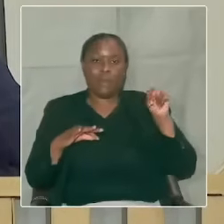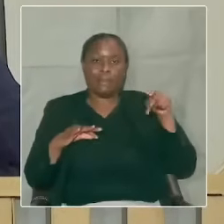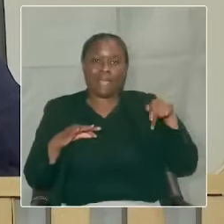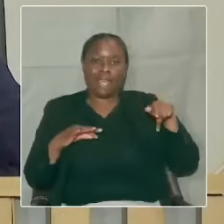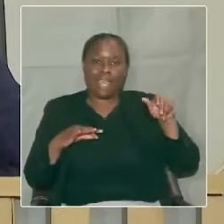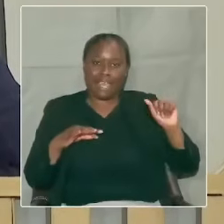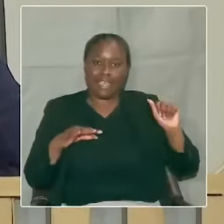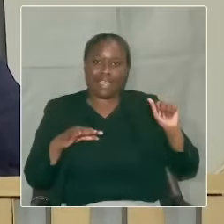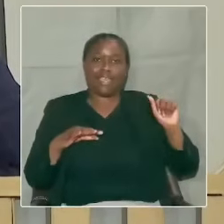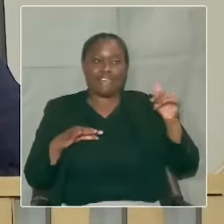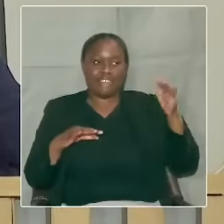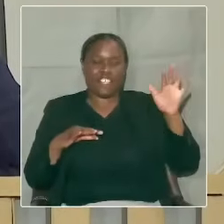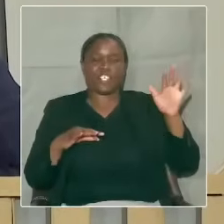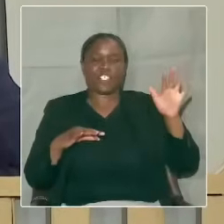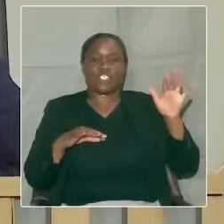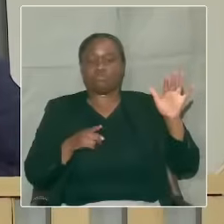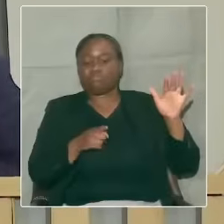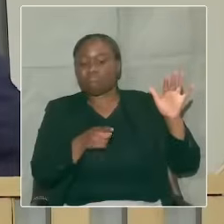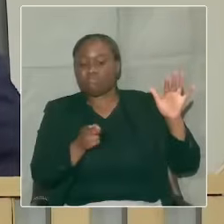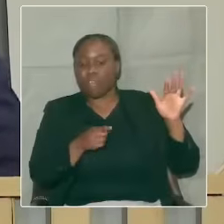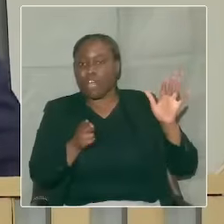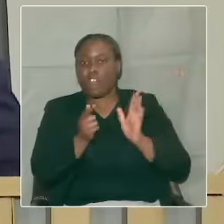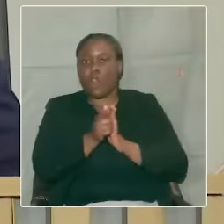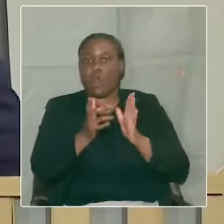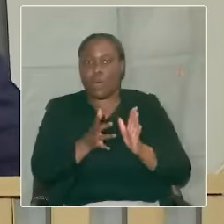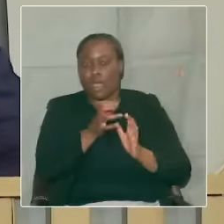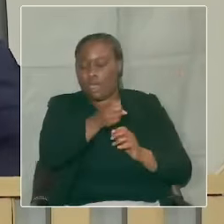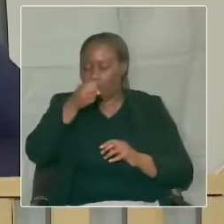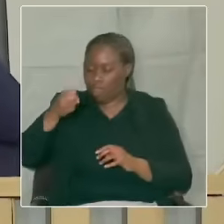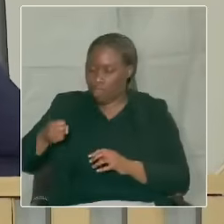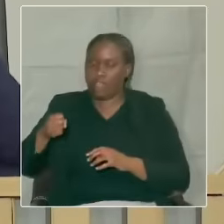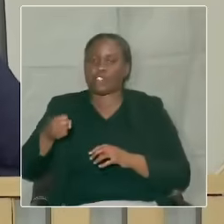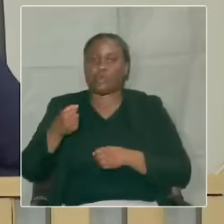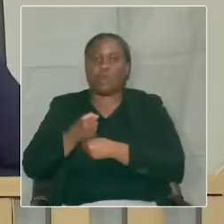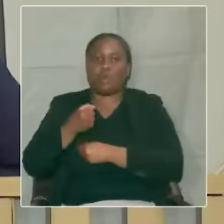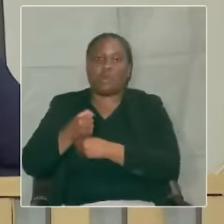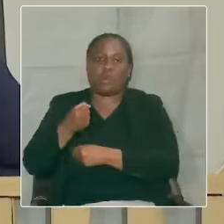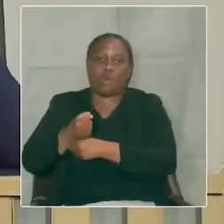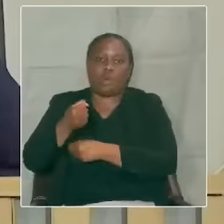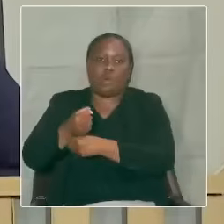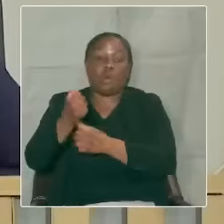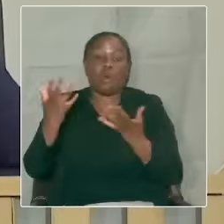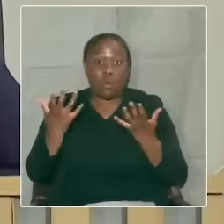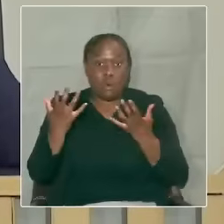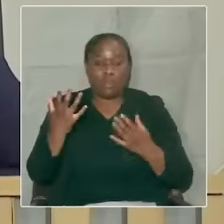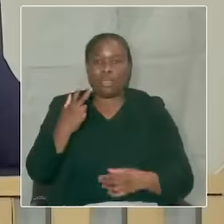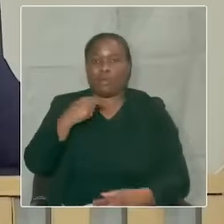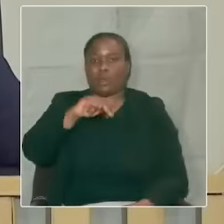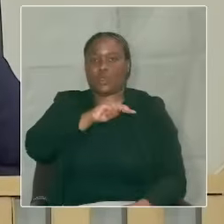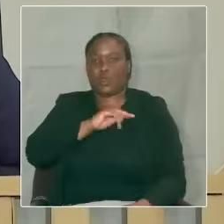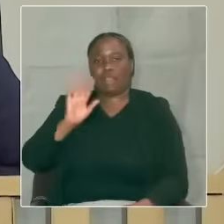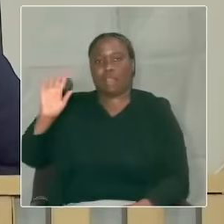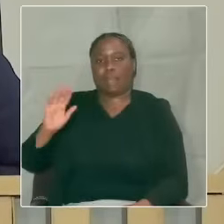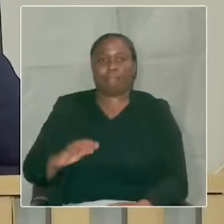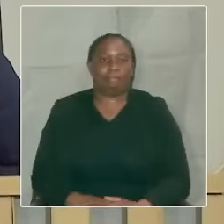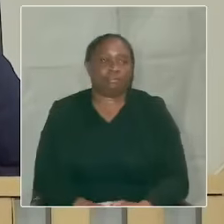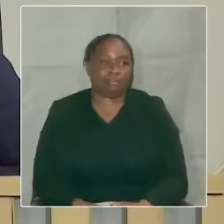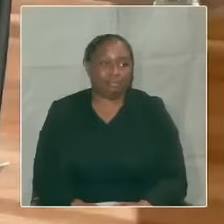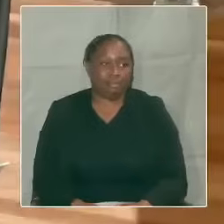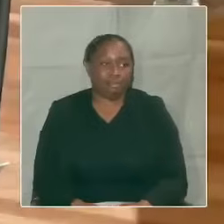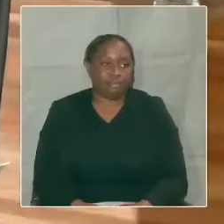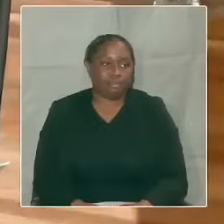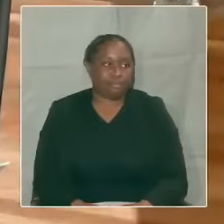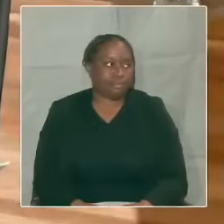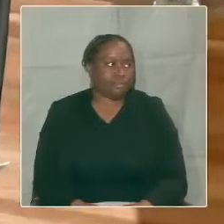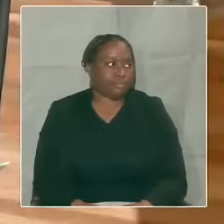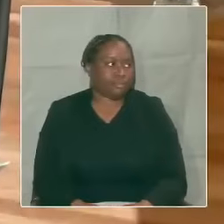Authority did dedicate prosecutors to work with this team in KwaZulu-Natal. Yes. And